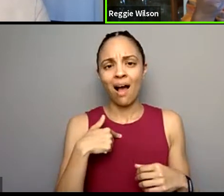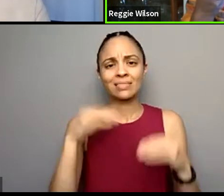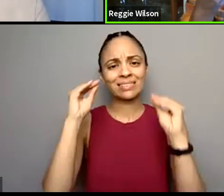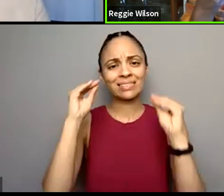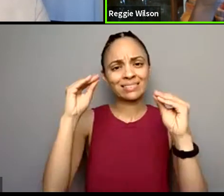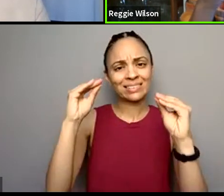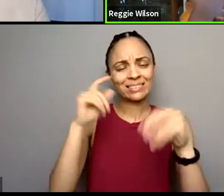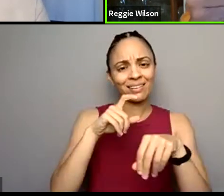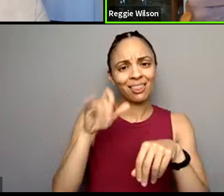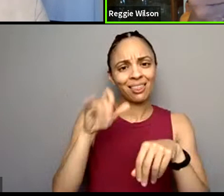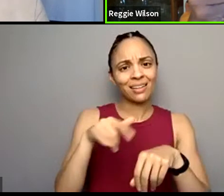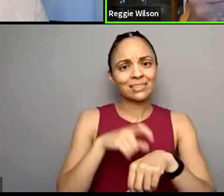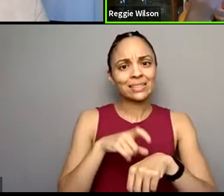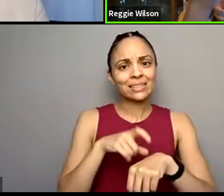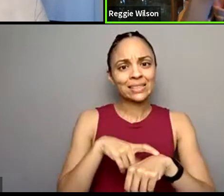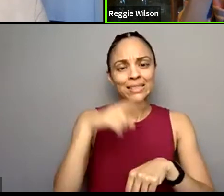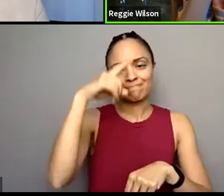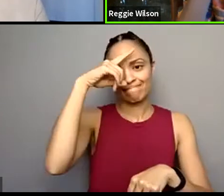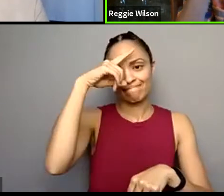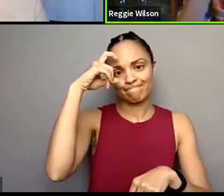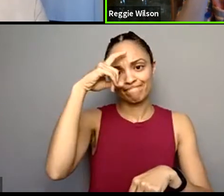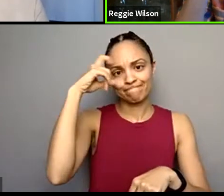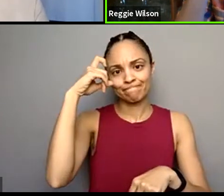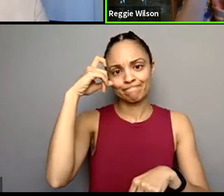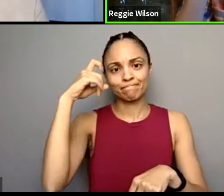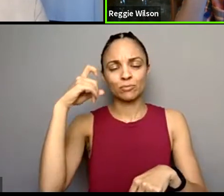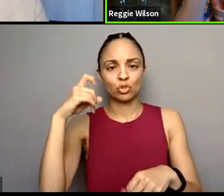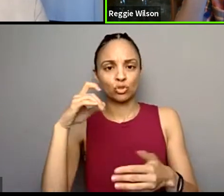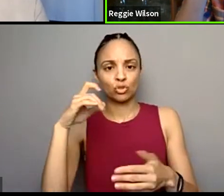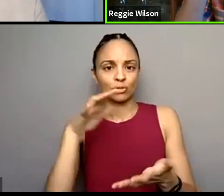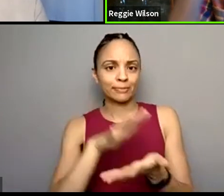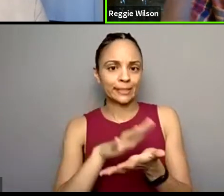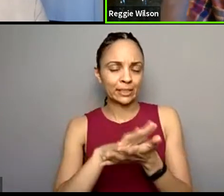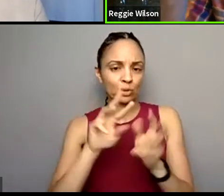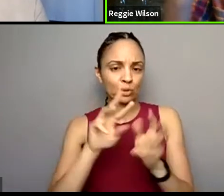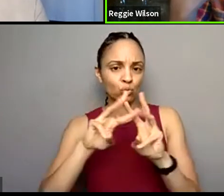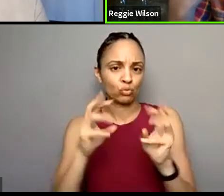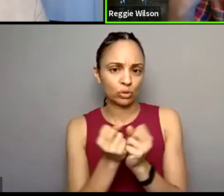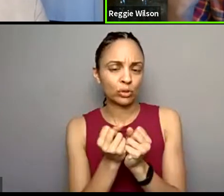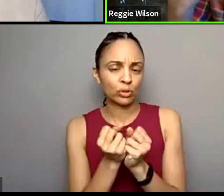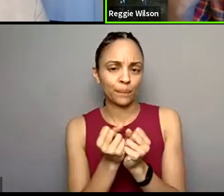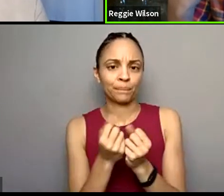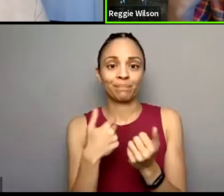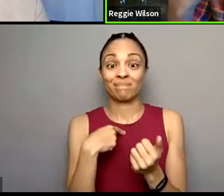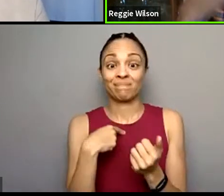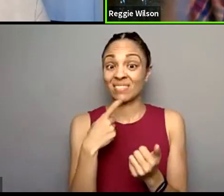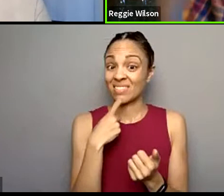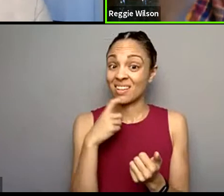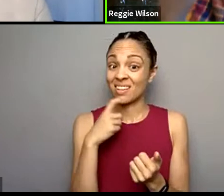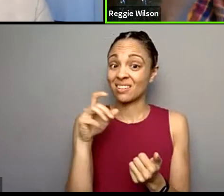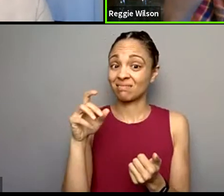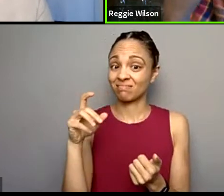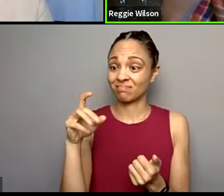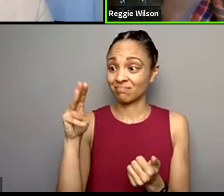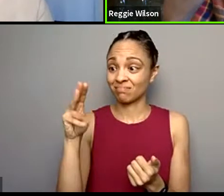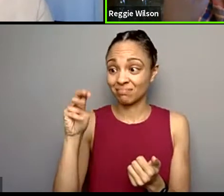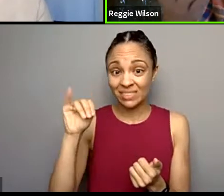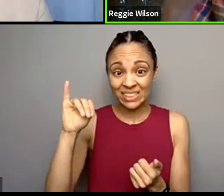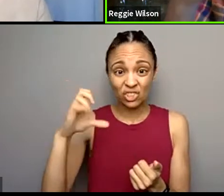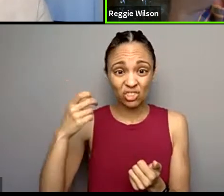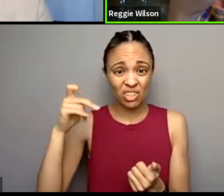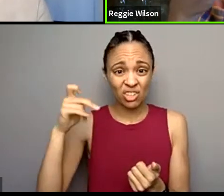Melt, movement research. And I said, Michelle, why don't you, it's like, welcome to